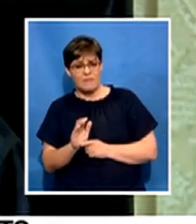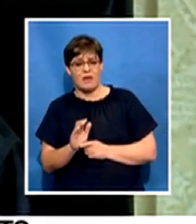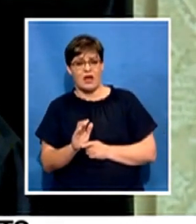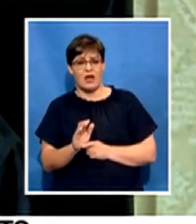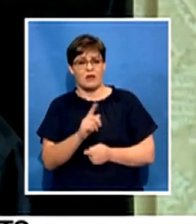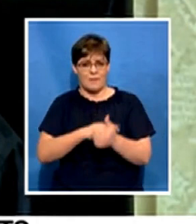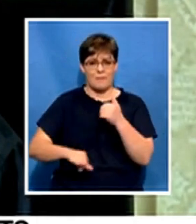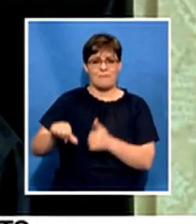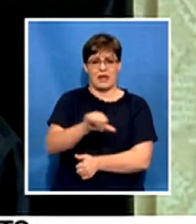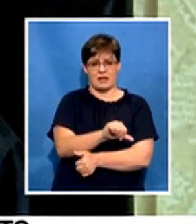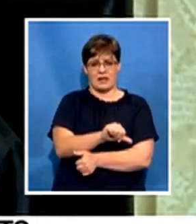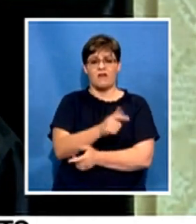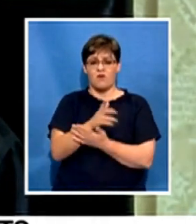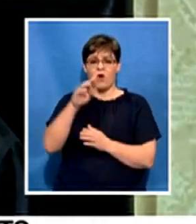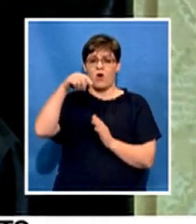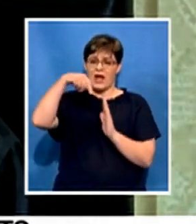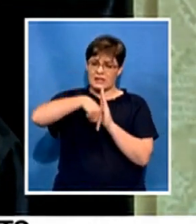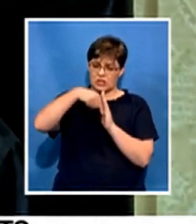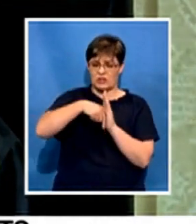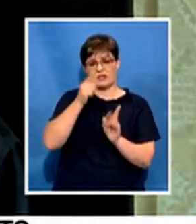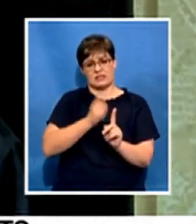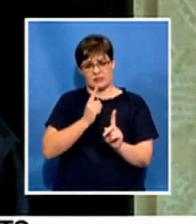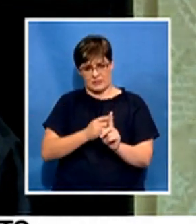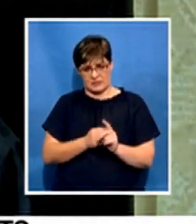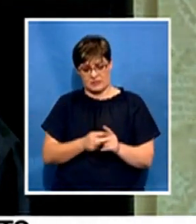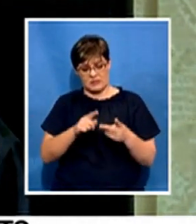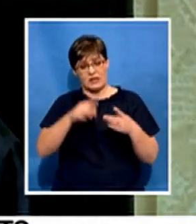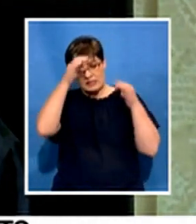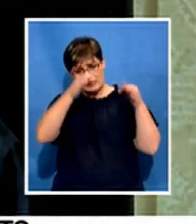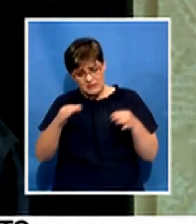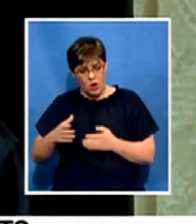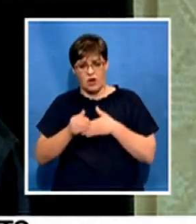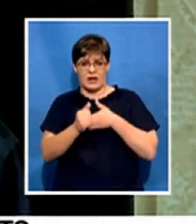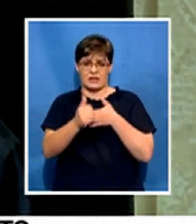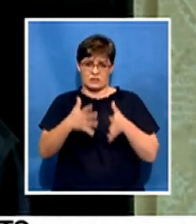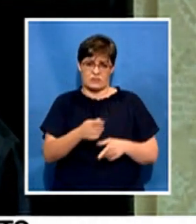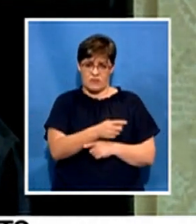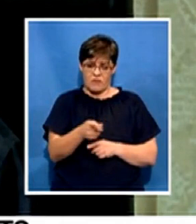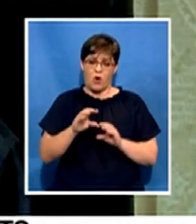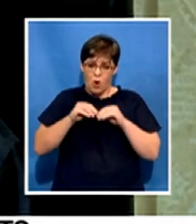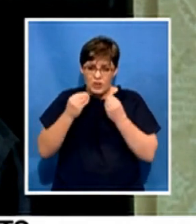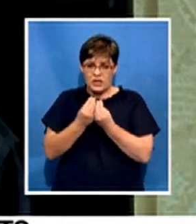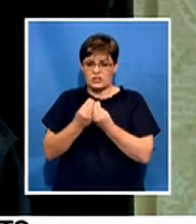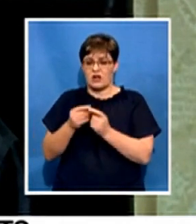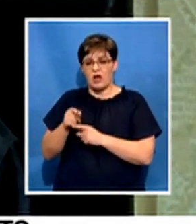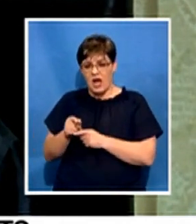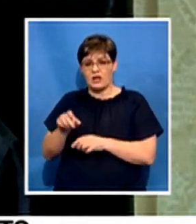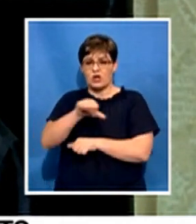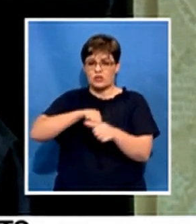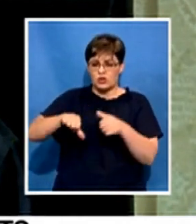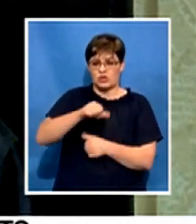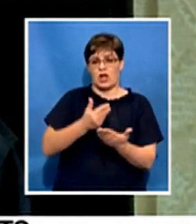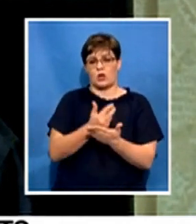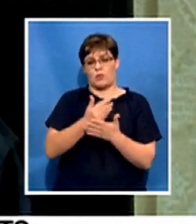discipline, decisiveness on the leadership on organizational and socio-economic politics matters, the fight against